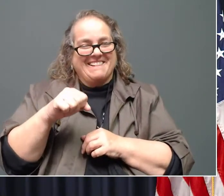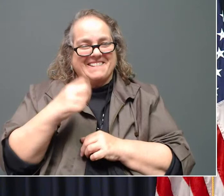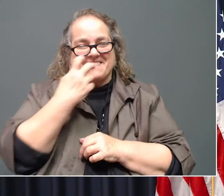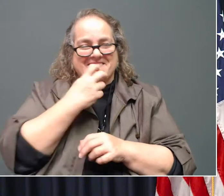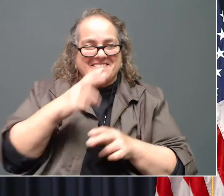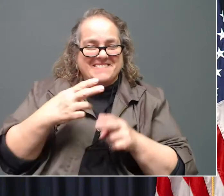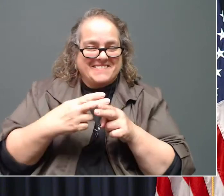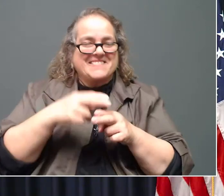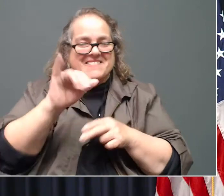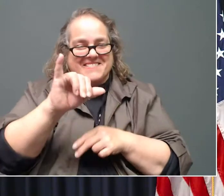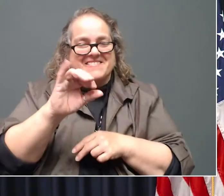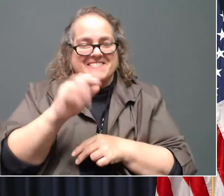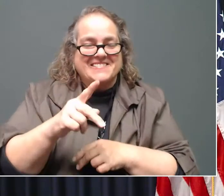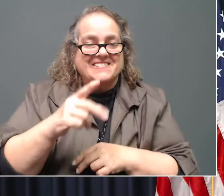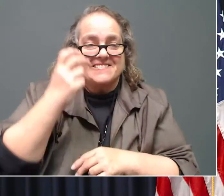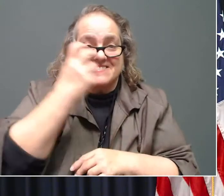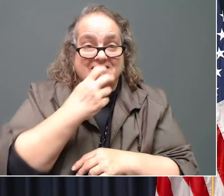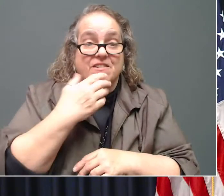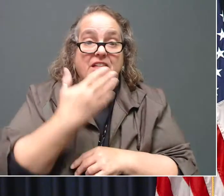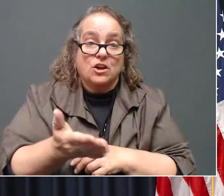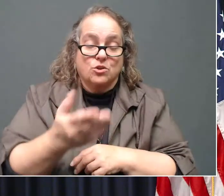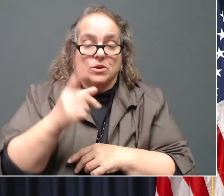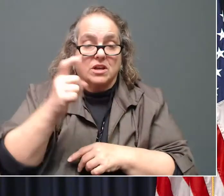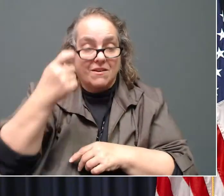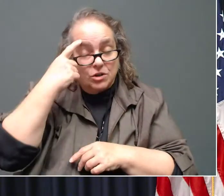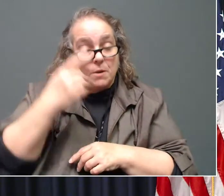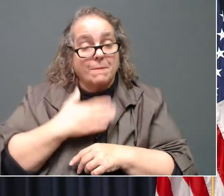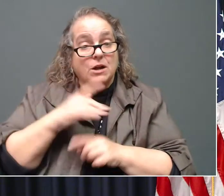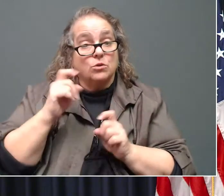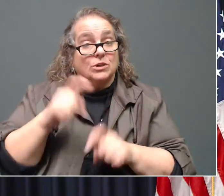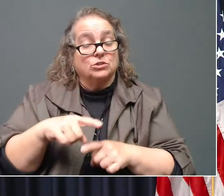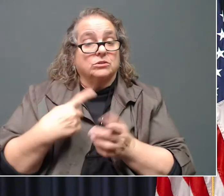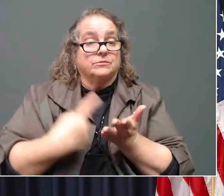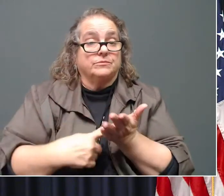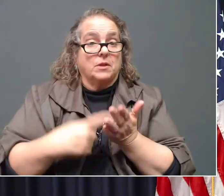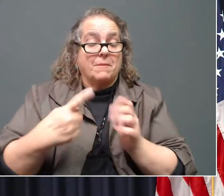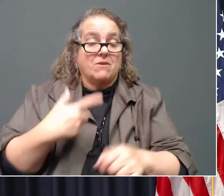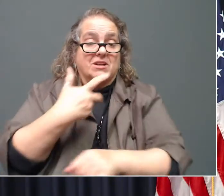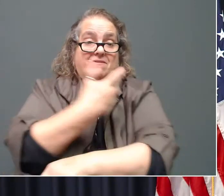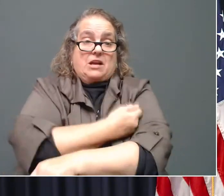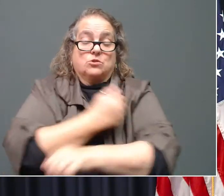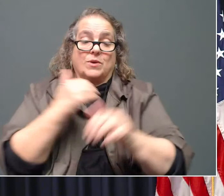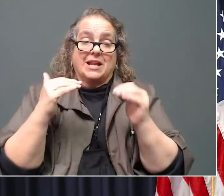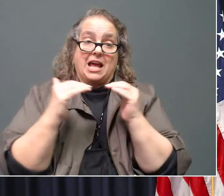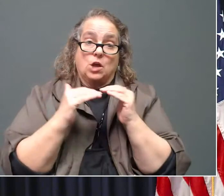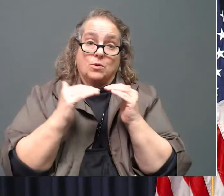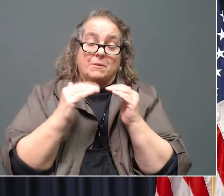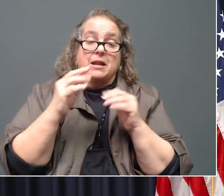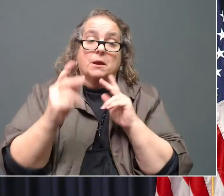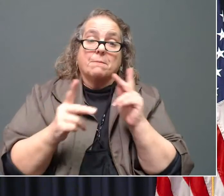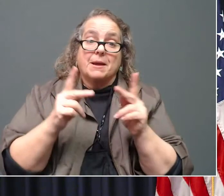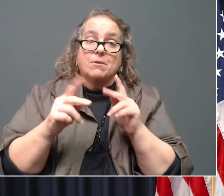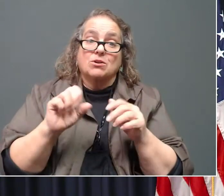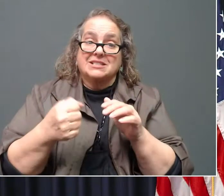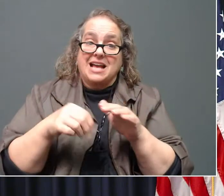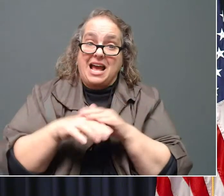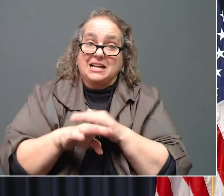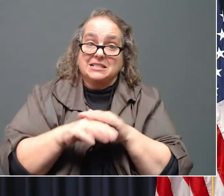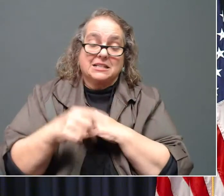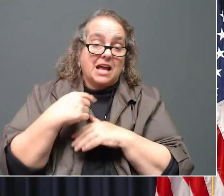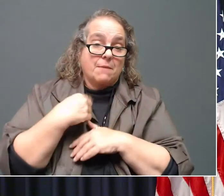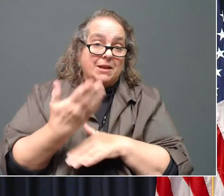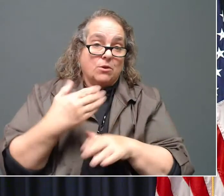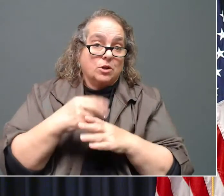Thank you, Governor. So my question is talking about vaccine equity and people's access. I'm here in West